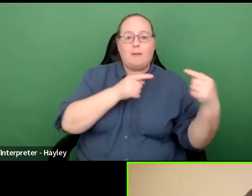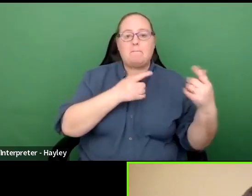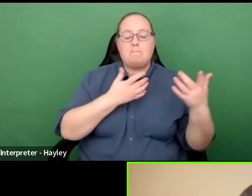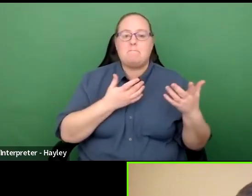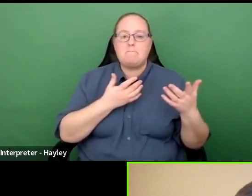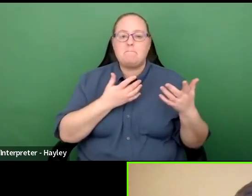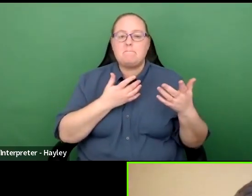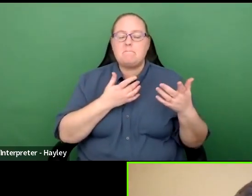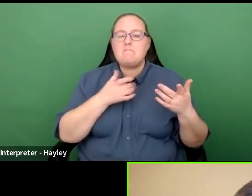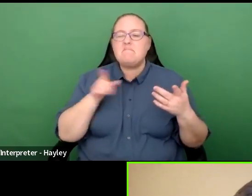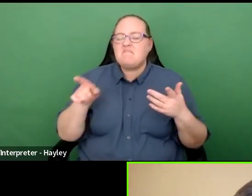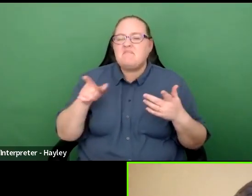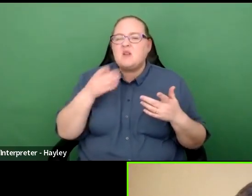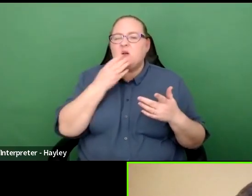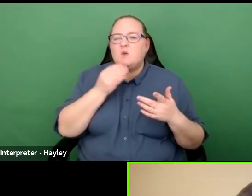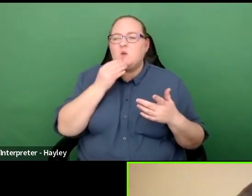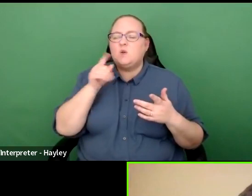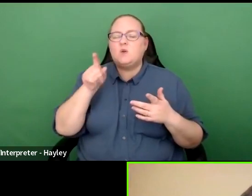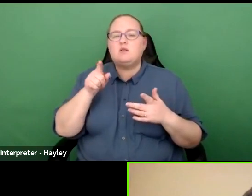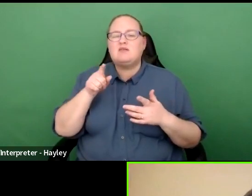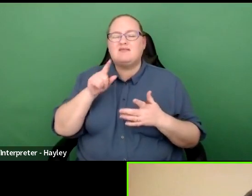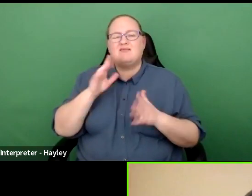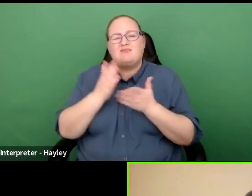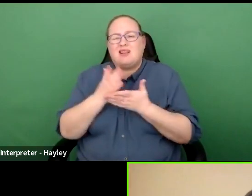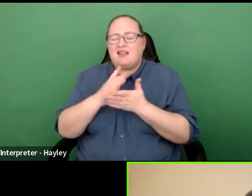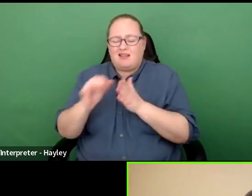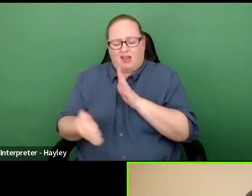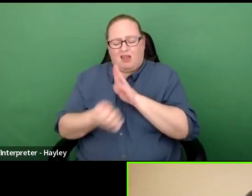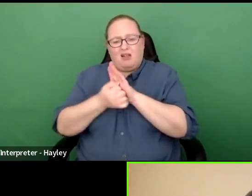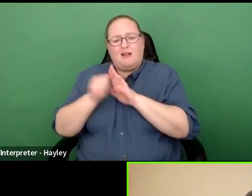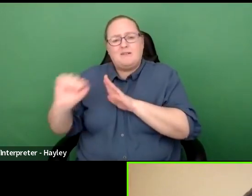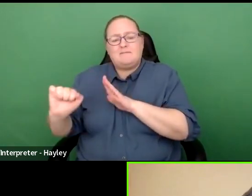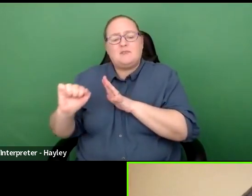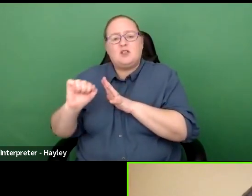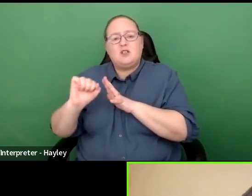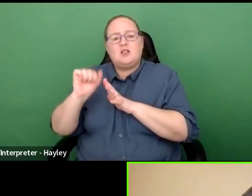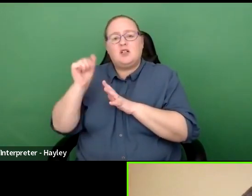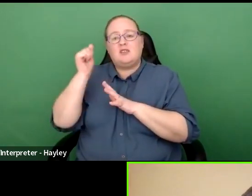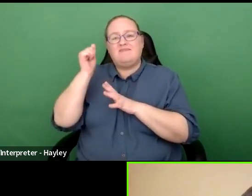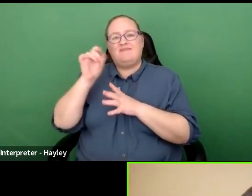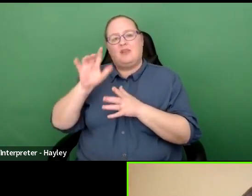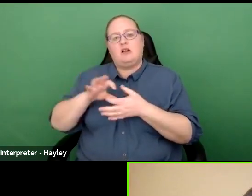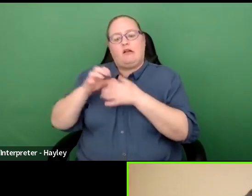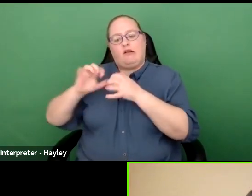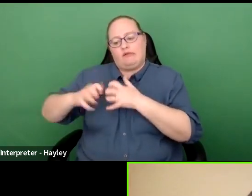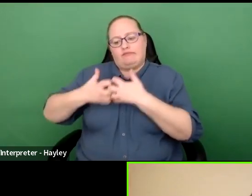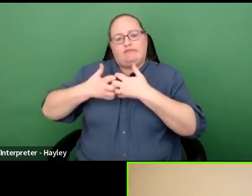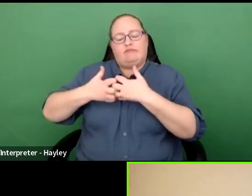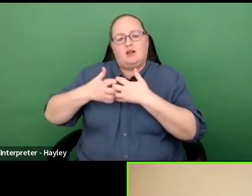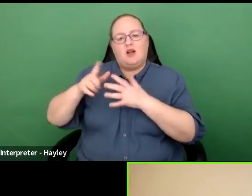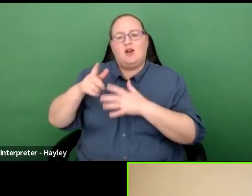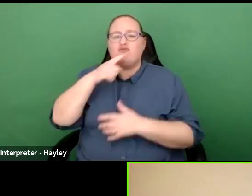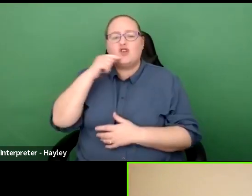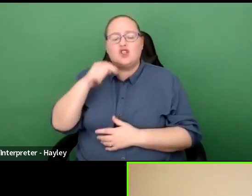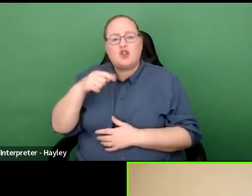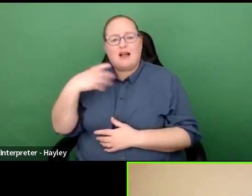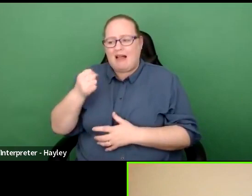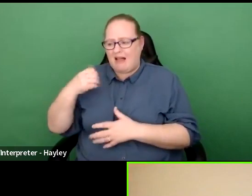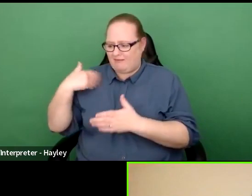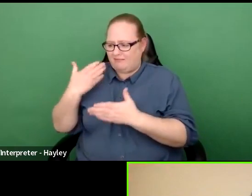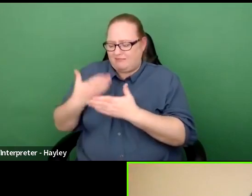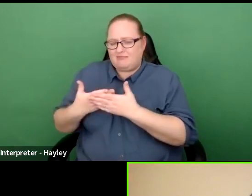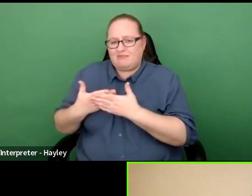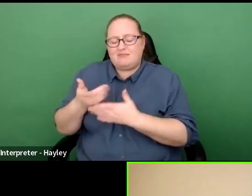some ridiculous sovereignty that Russia, of course, always had and has. So, to quote